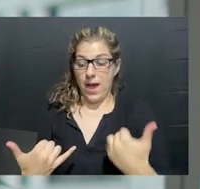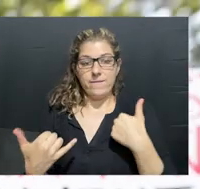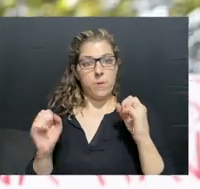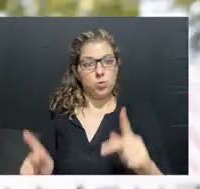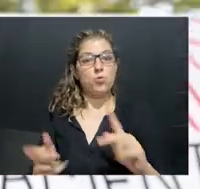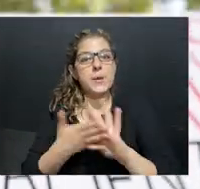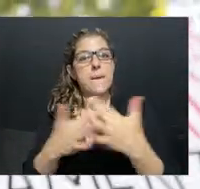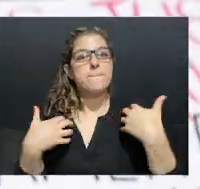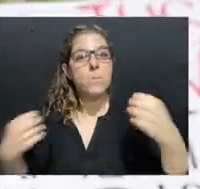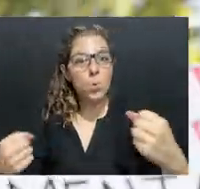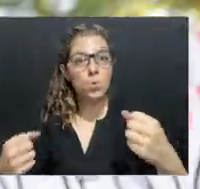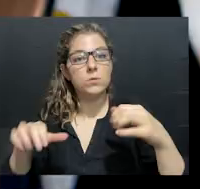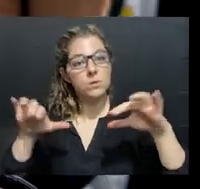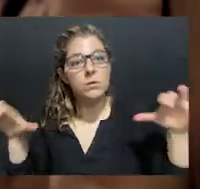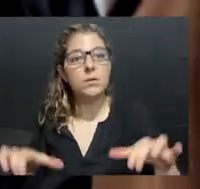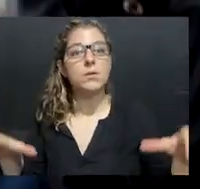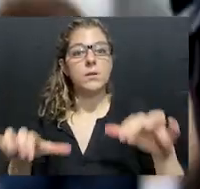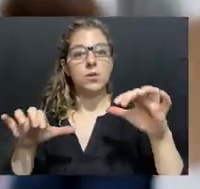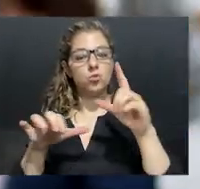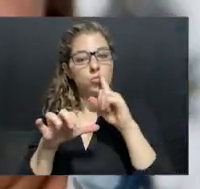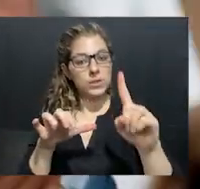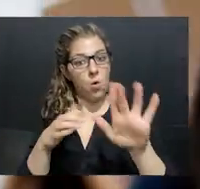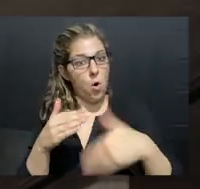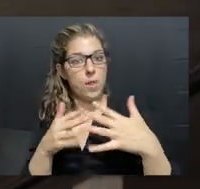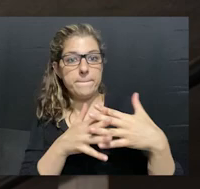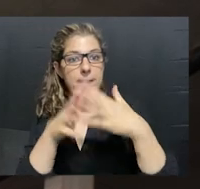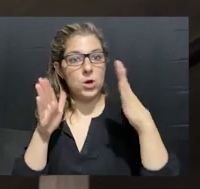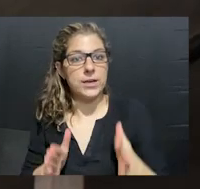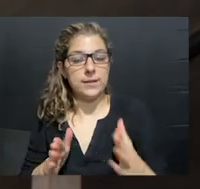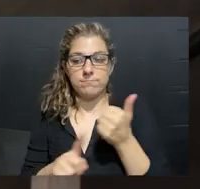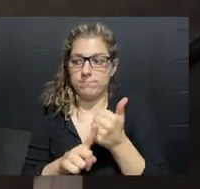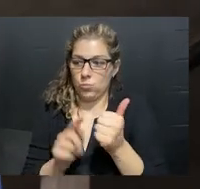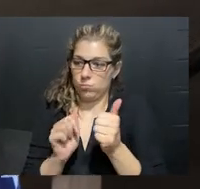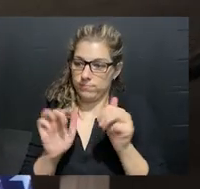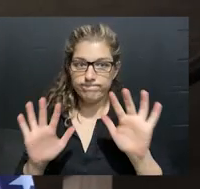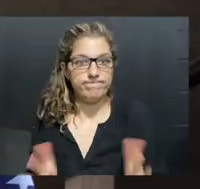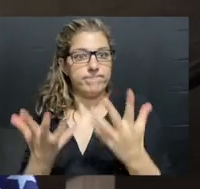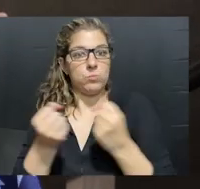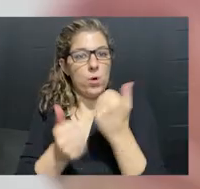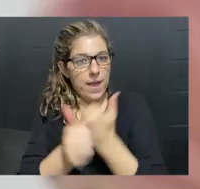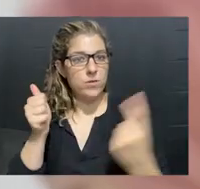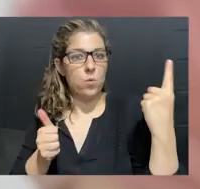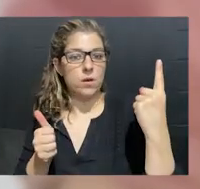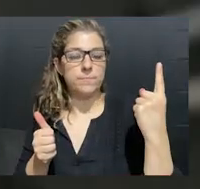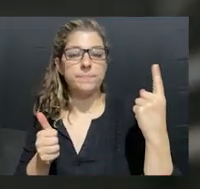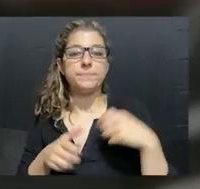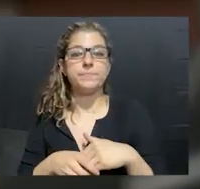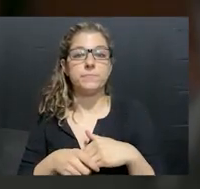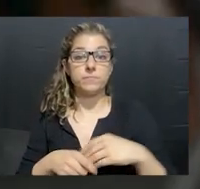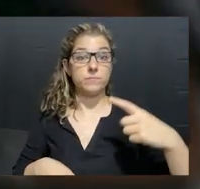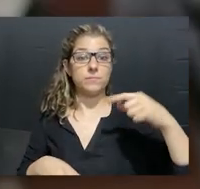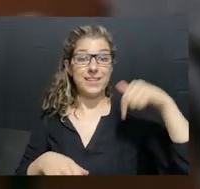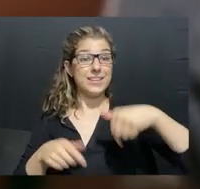bold, to act with courage, and to lift all Americans with a progressive vision. And CAP, where the